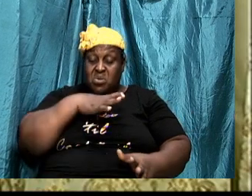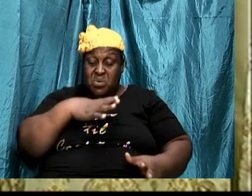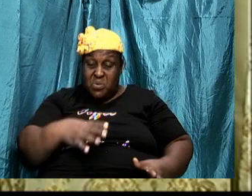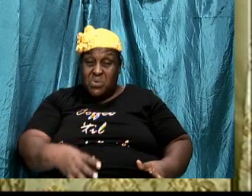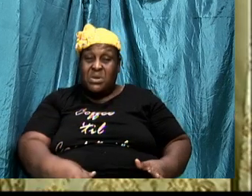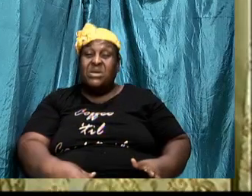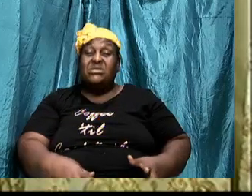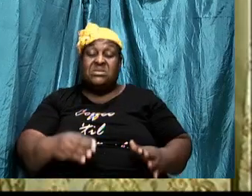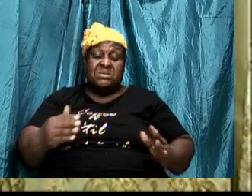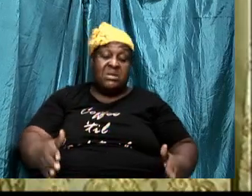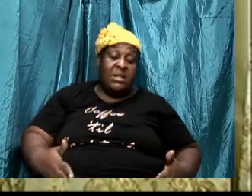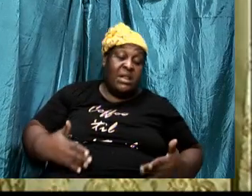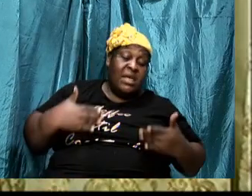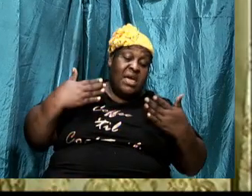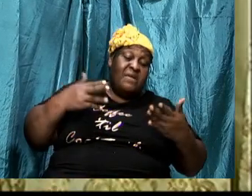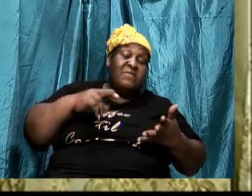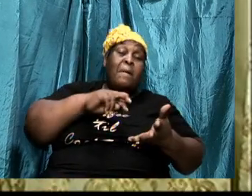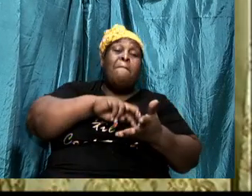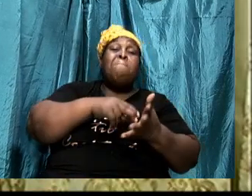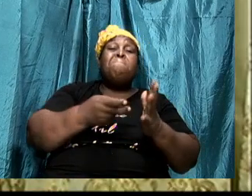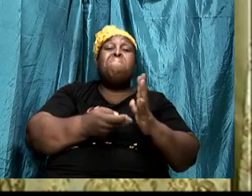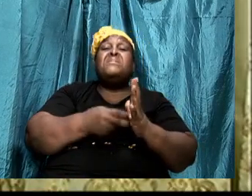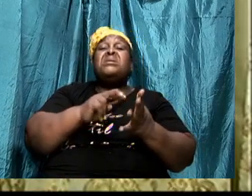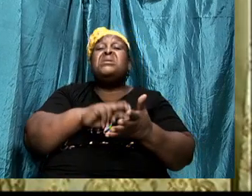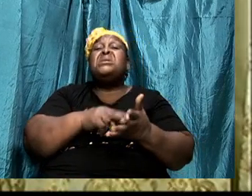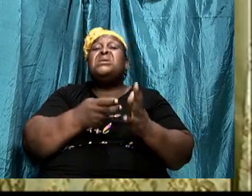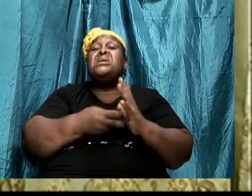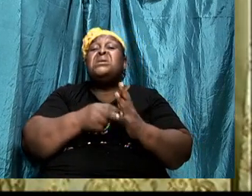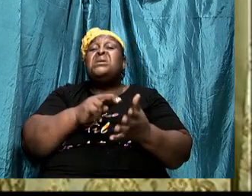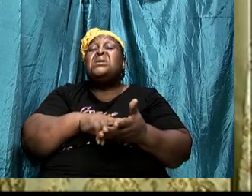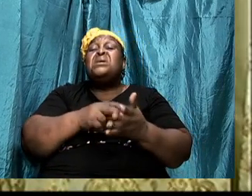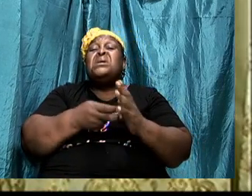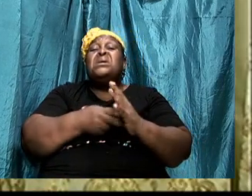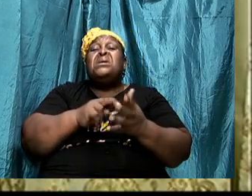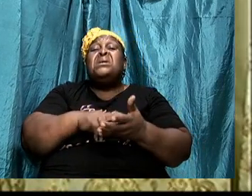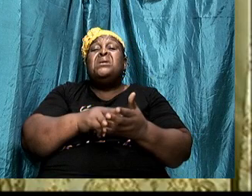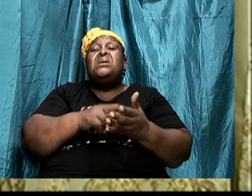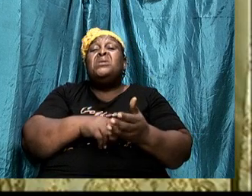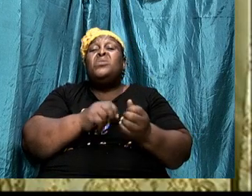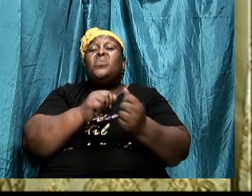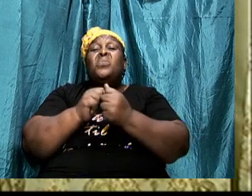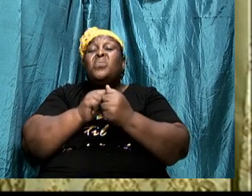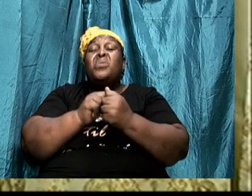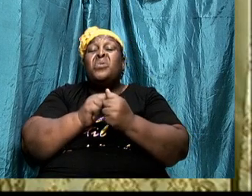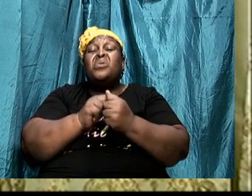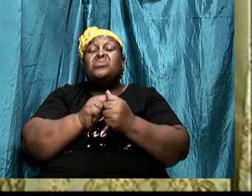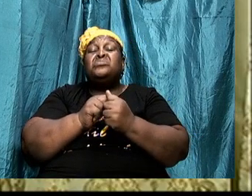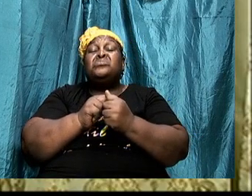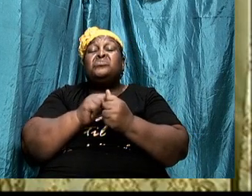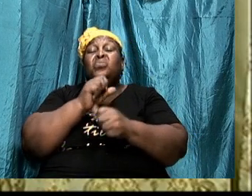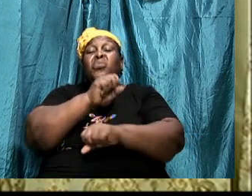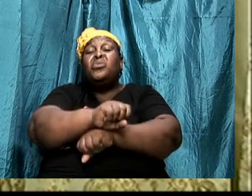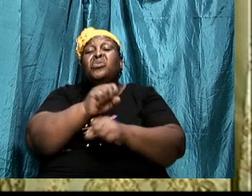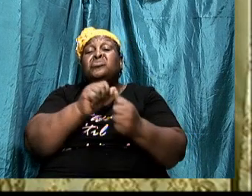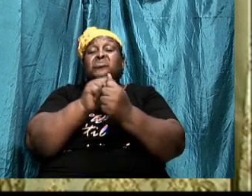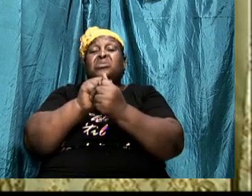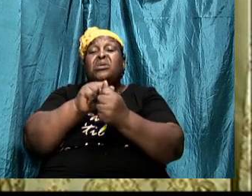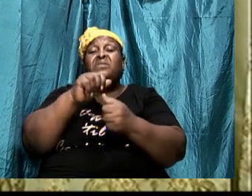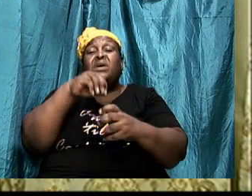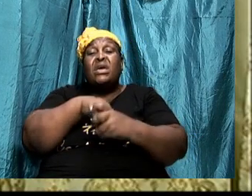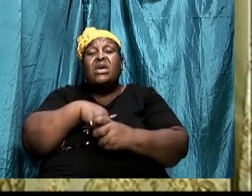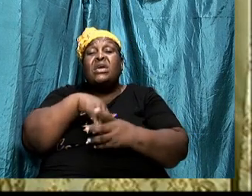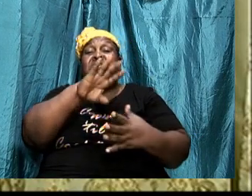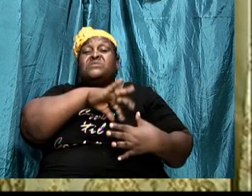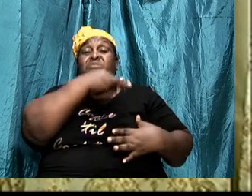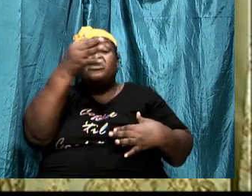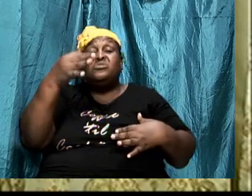life means participation in a spiritual battle. Yes, verse 12 tells us,